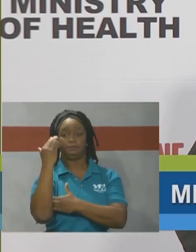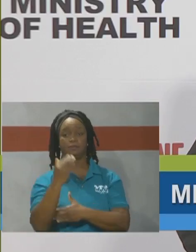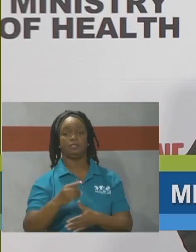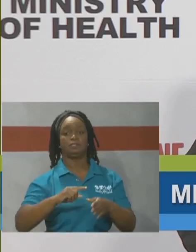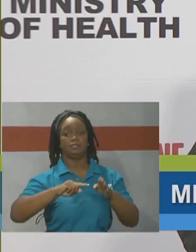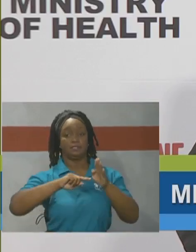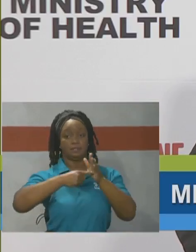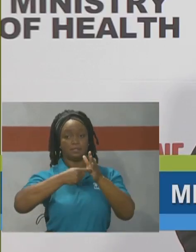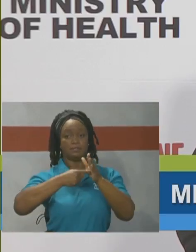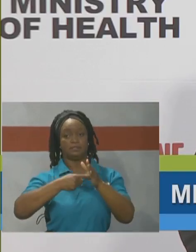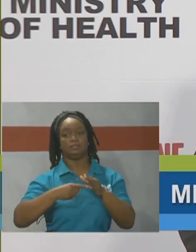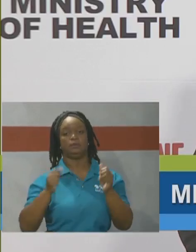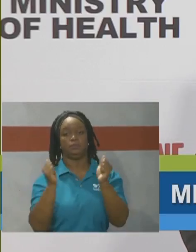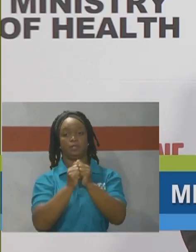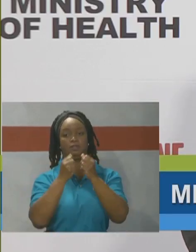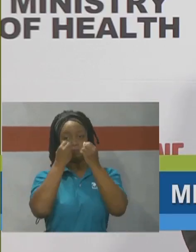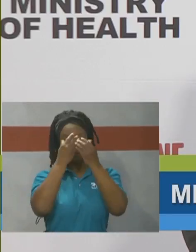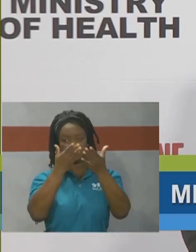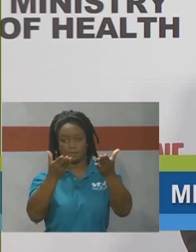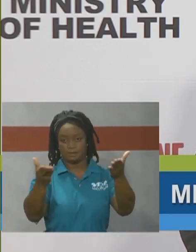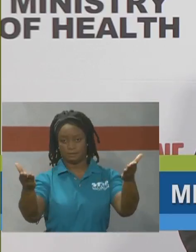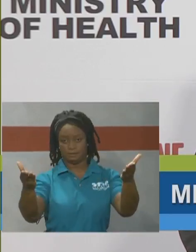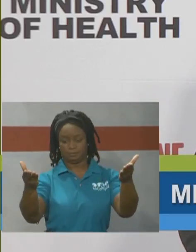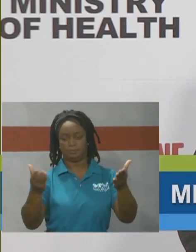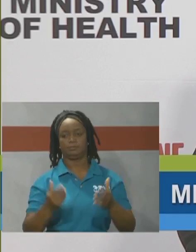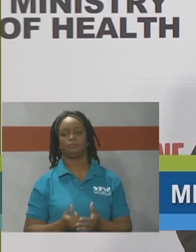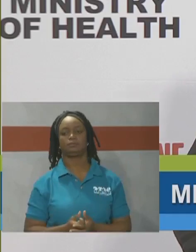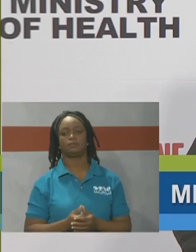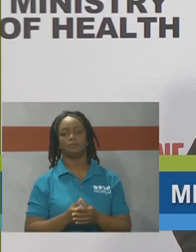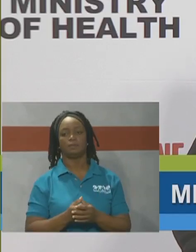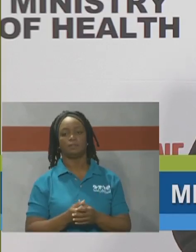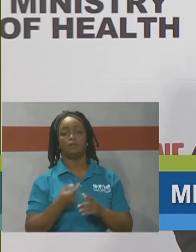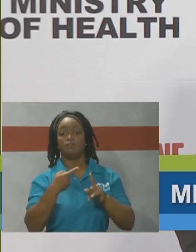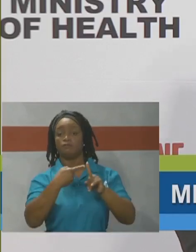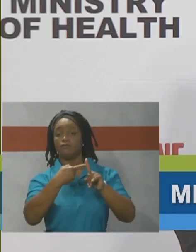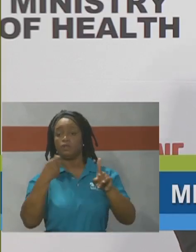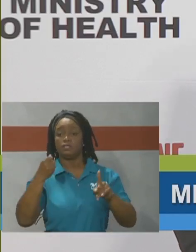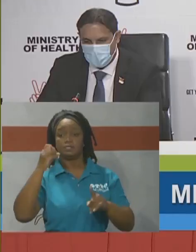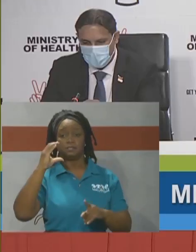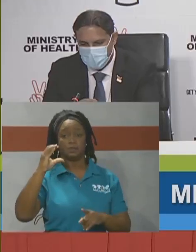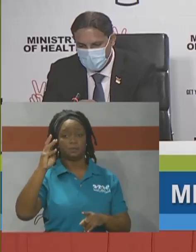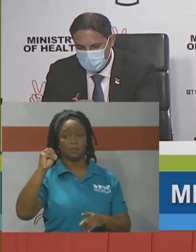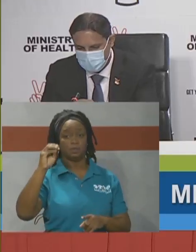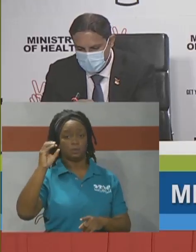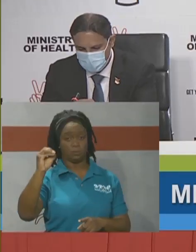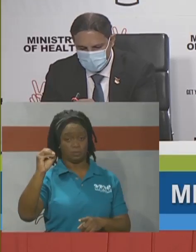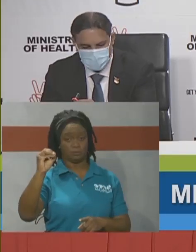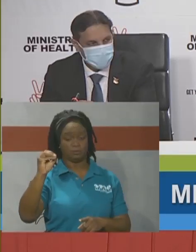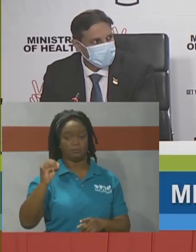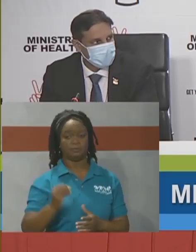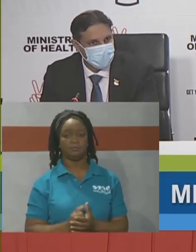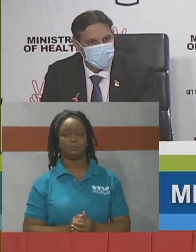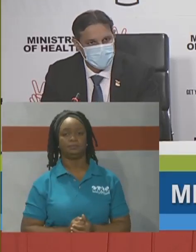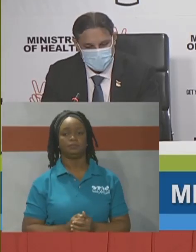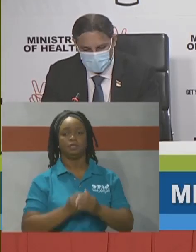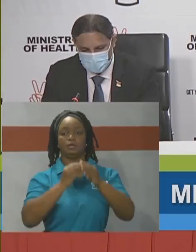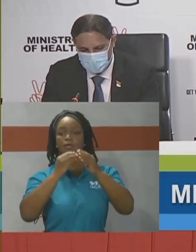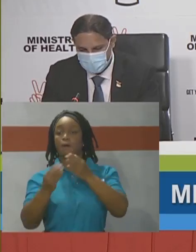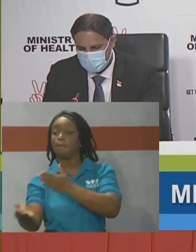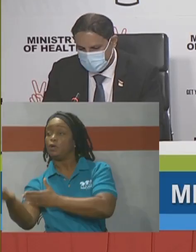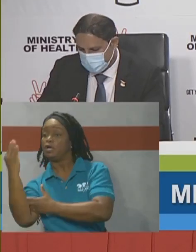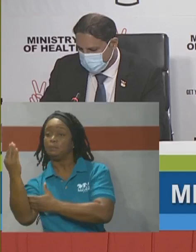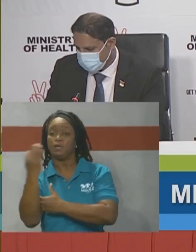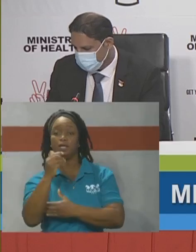the latest clinical and vaccination update by Dr. Parasram. Hi, good morning, Mr. Alexander. Good morning to the